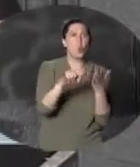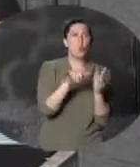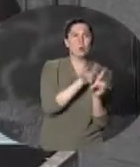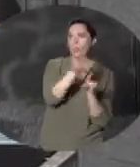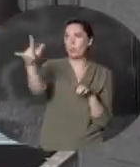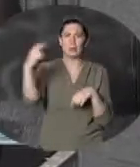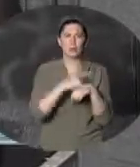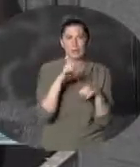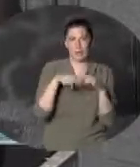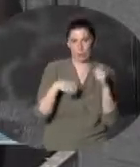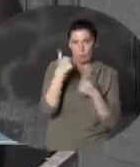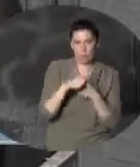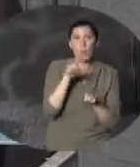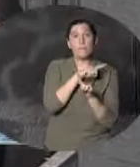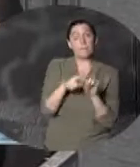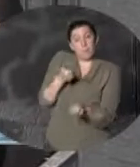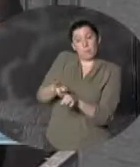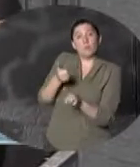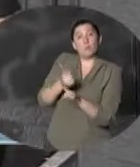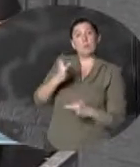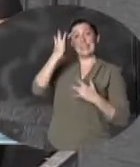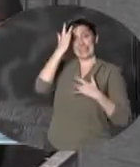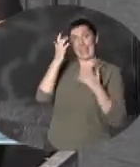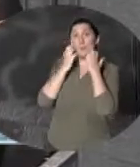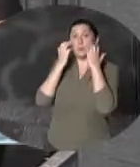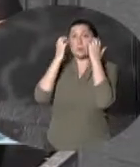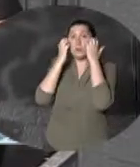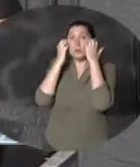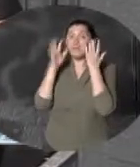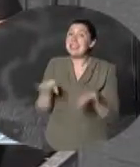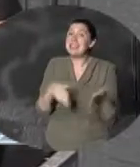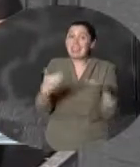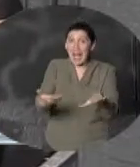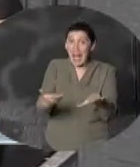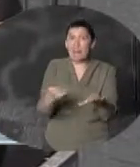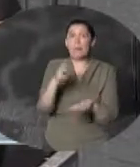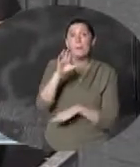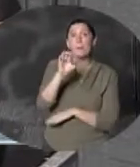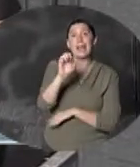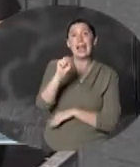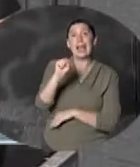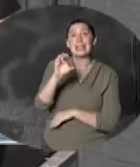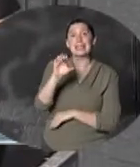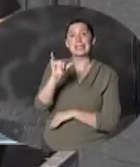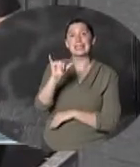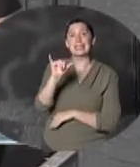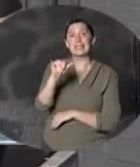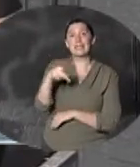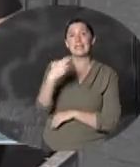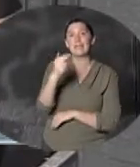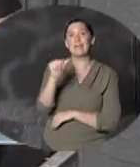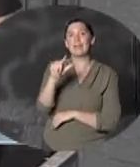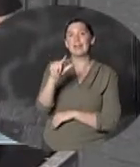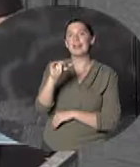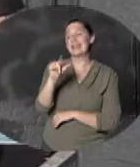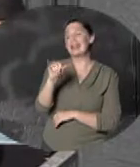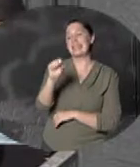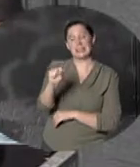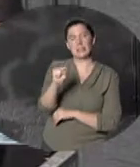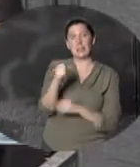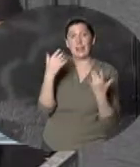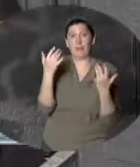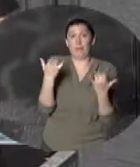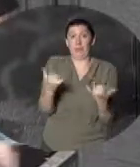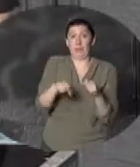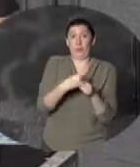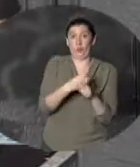sure, that themselves was infected with measles, and they died of measles encephalitis, and that was just this month in 2019. We also